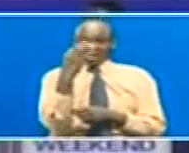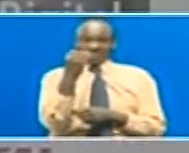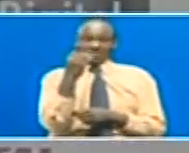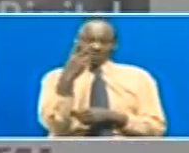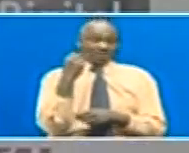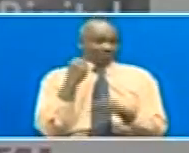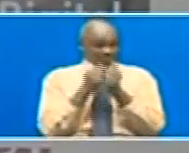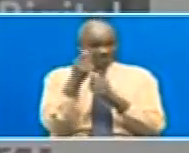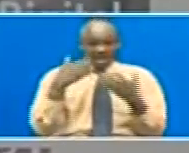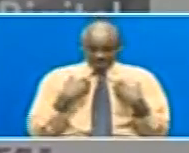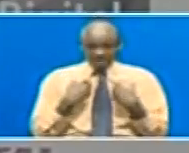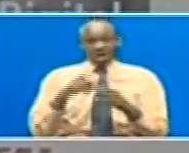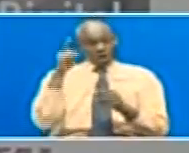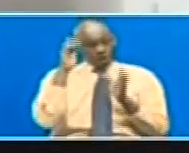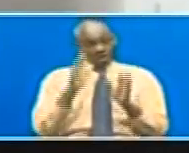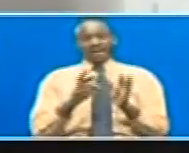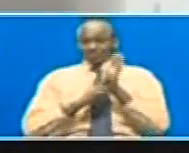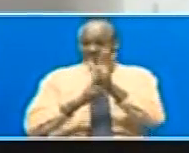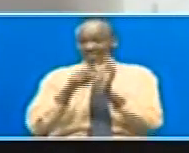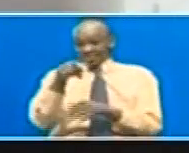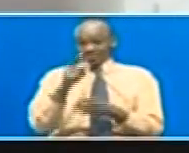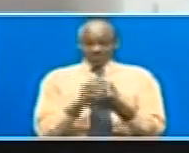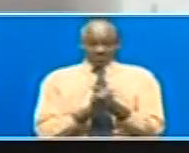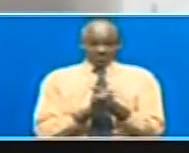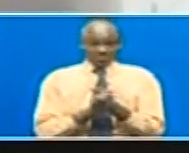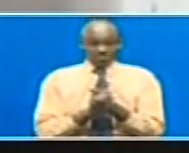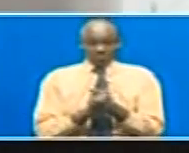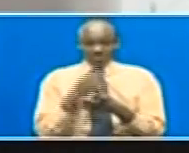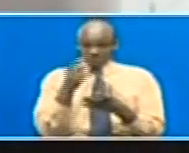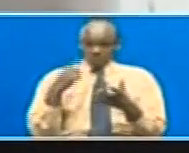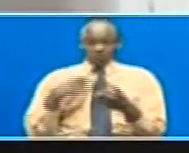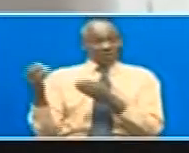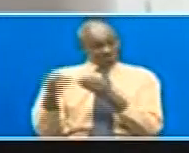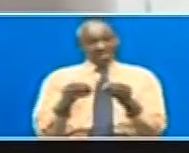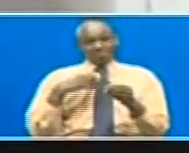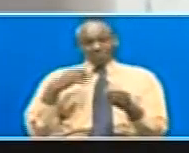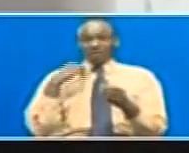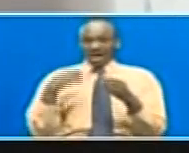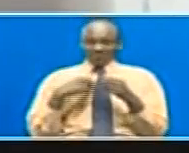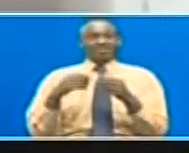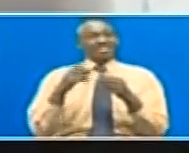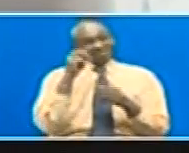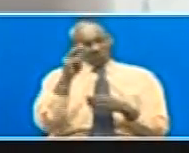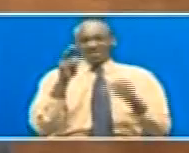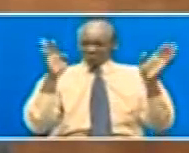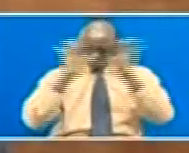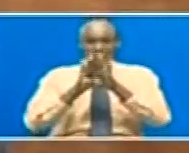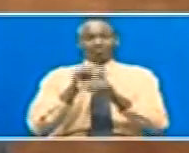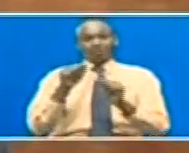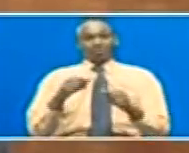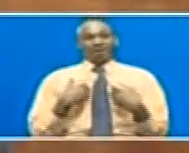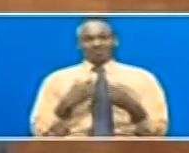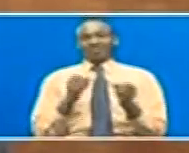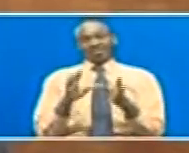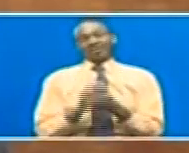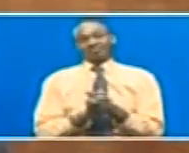was contested by the lawyer representing the media houses, saying it may plunge the country into a television blackout. For the